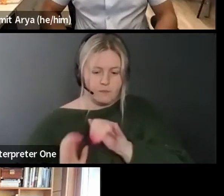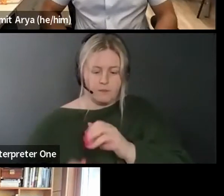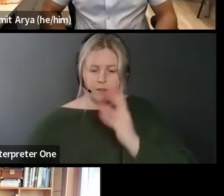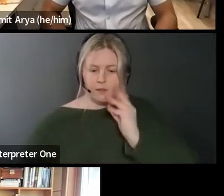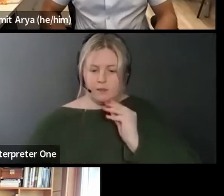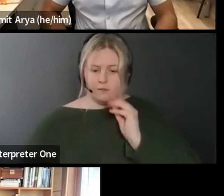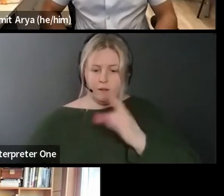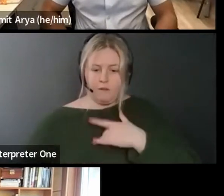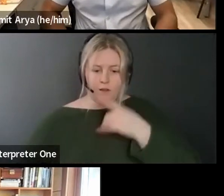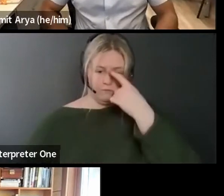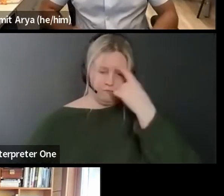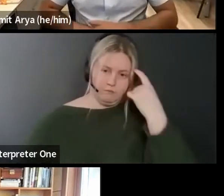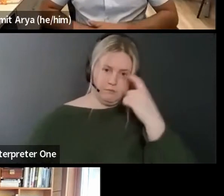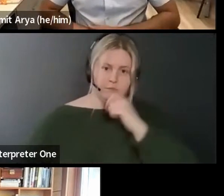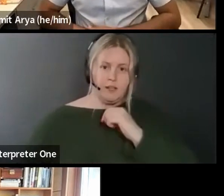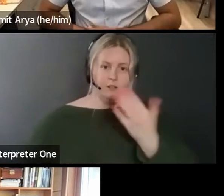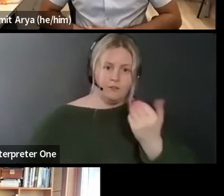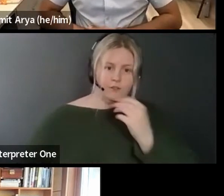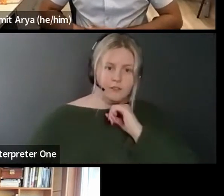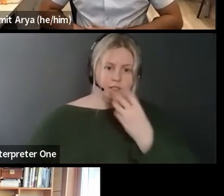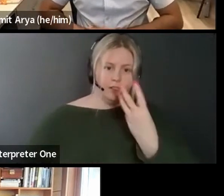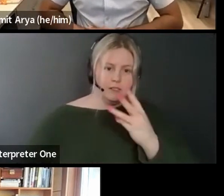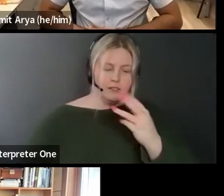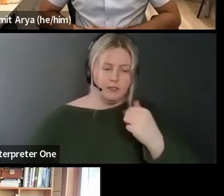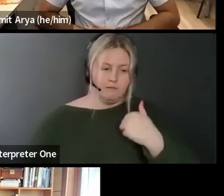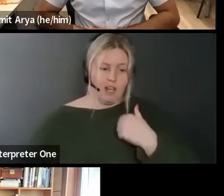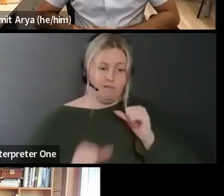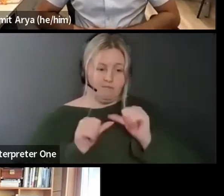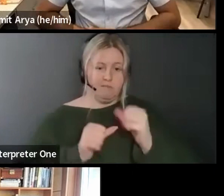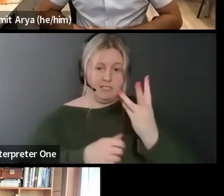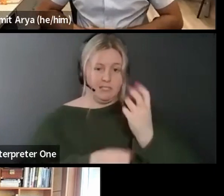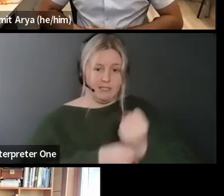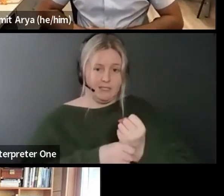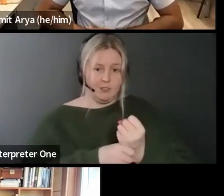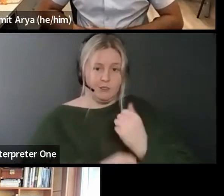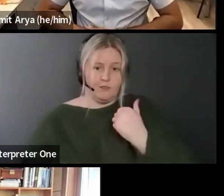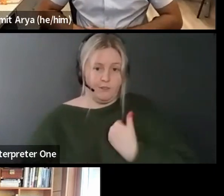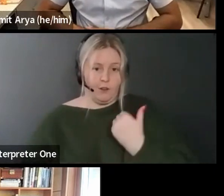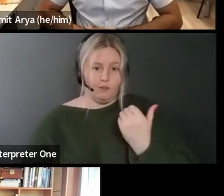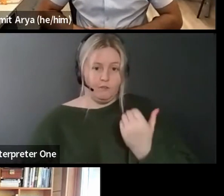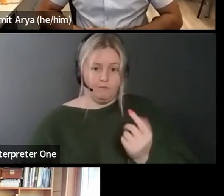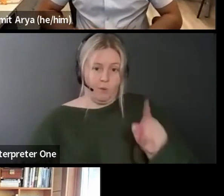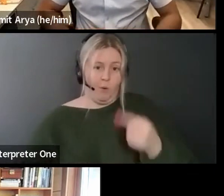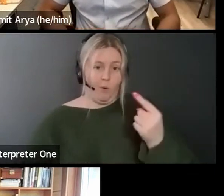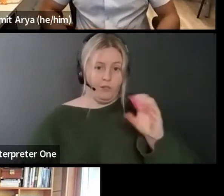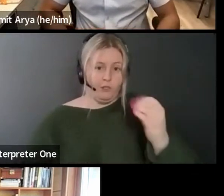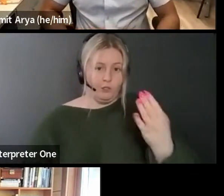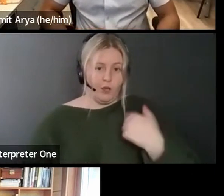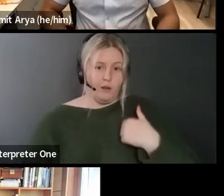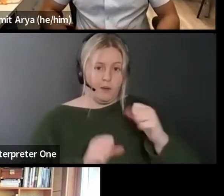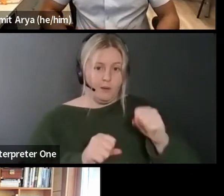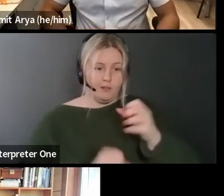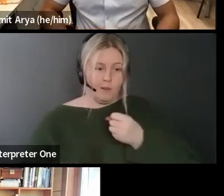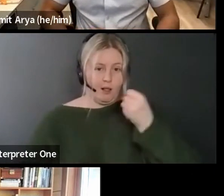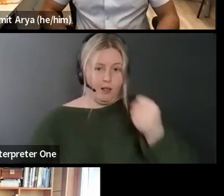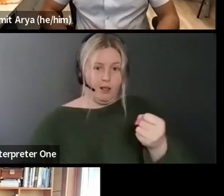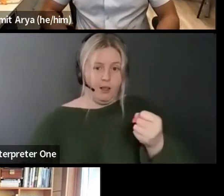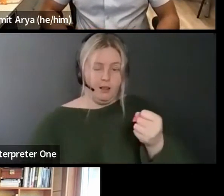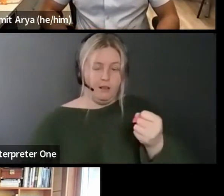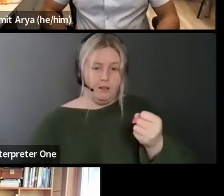at 15, 16. It was a job I had for 6 years because it was the only job I could get. But I was